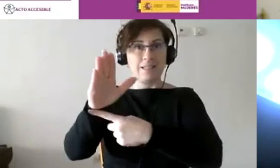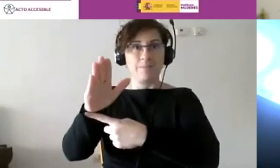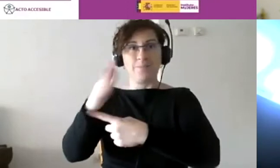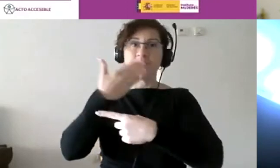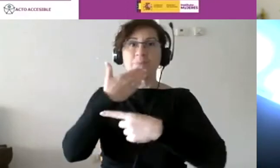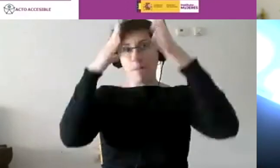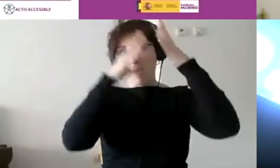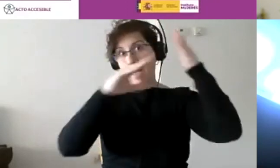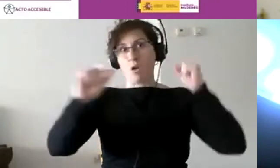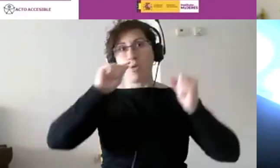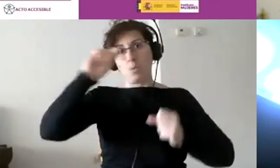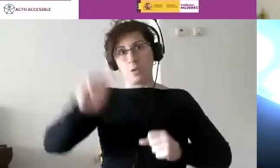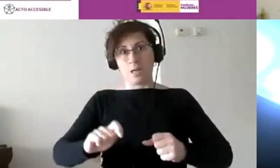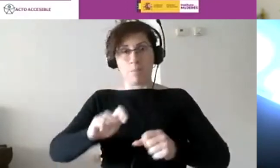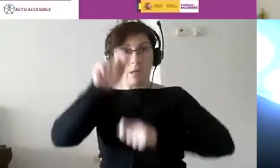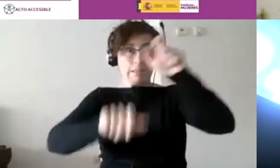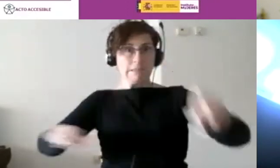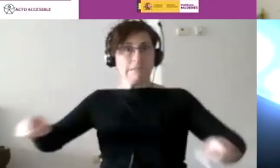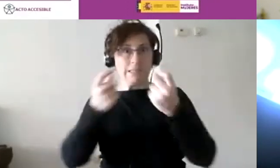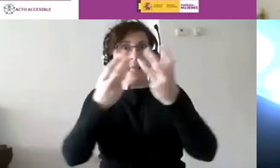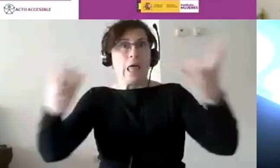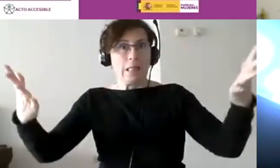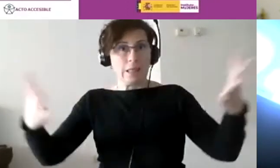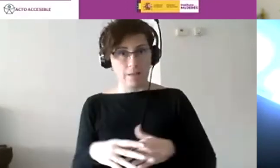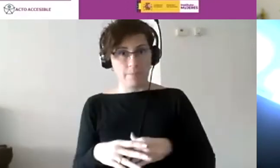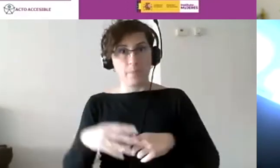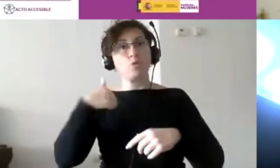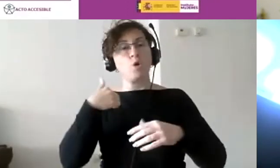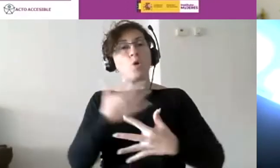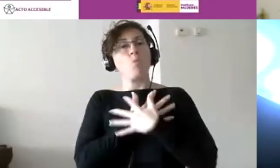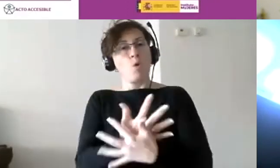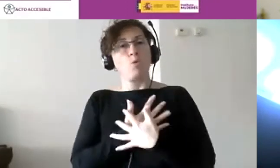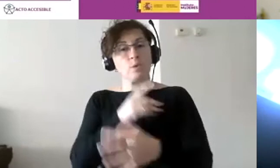our big organization foundation, Steplomo Certis, translate that